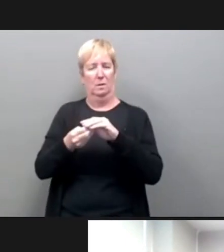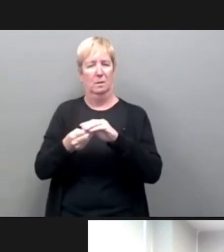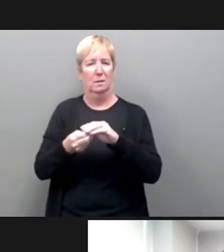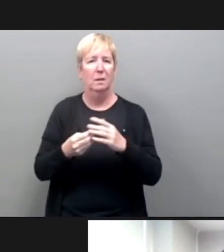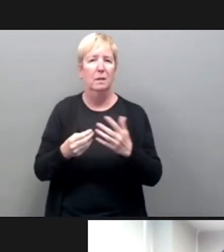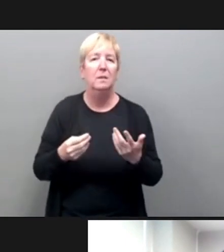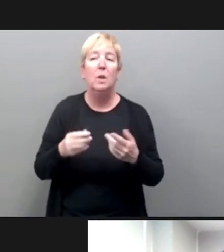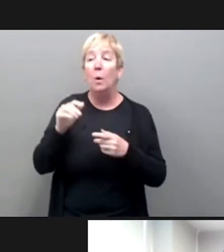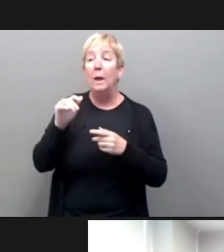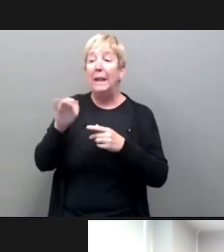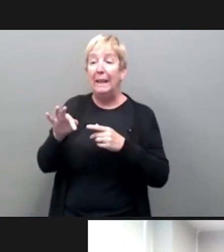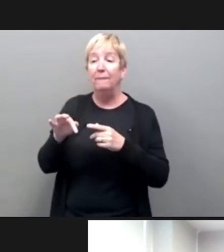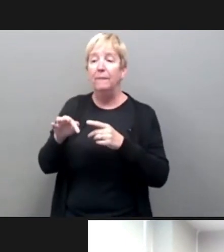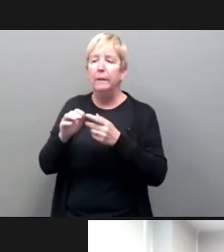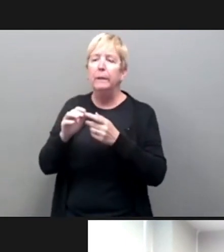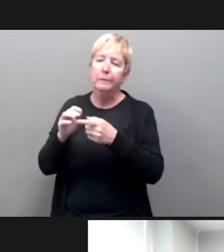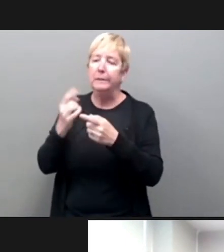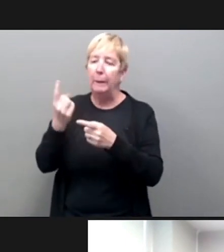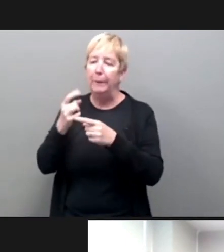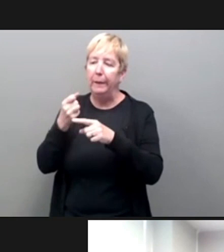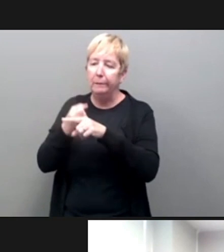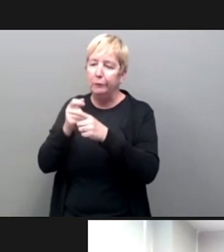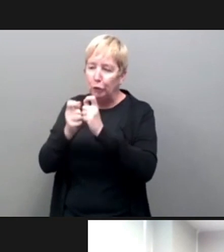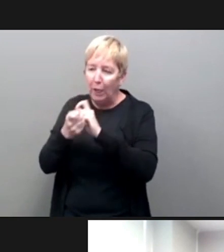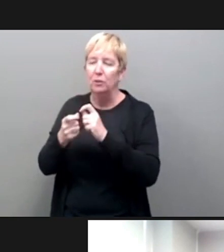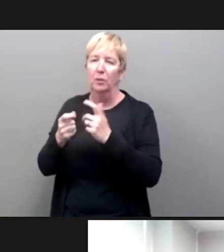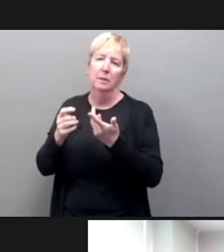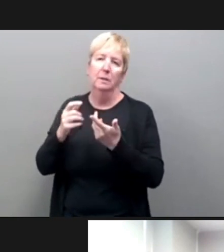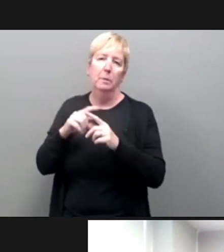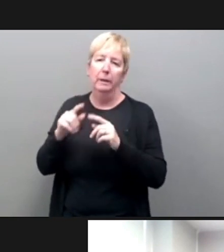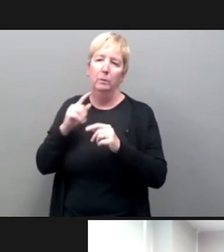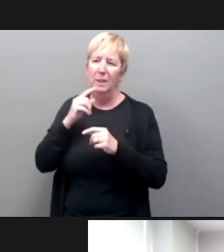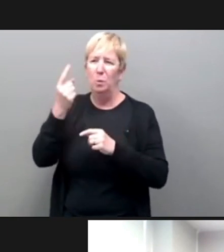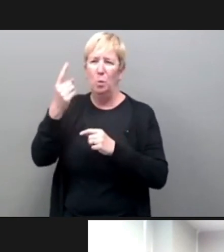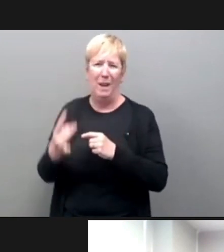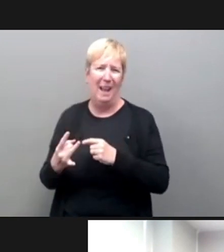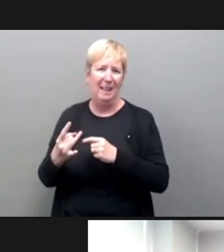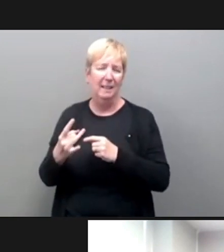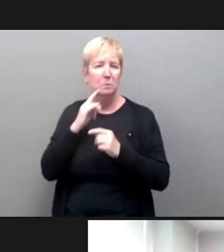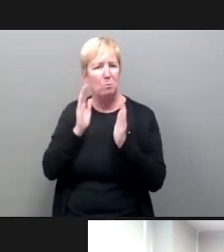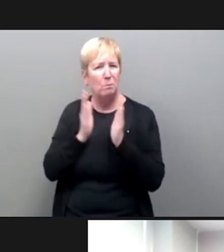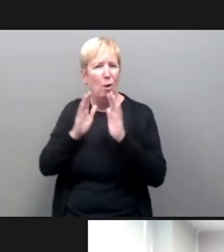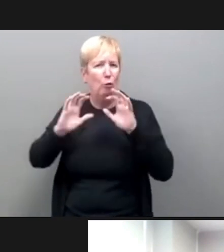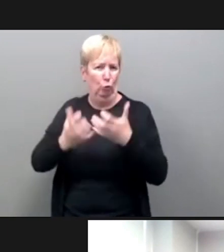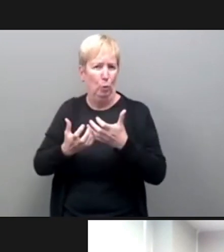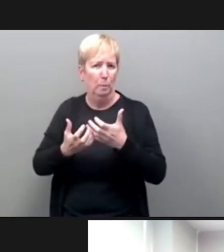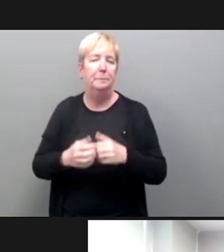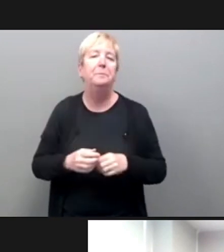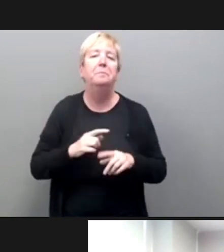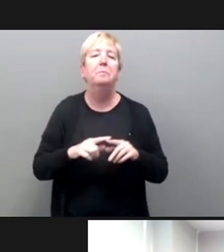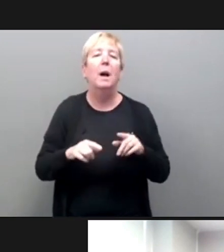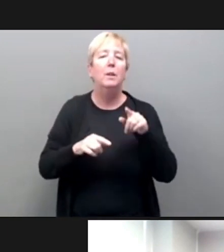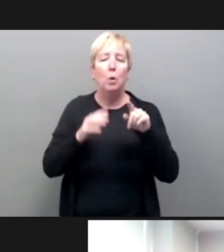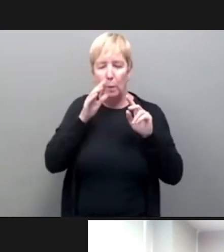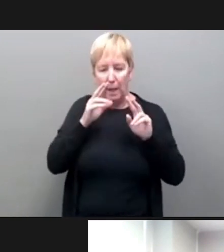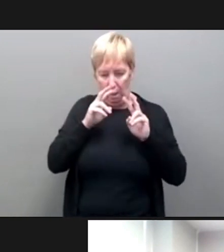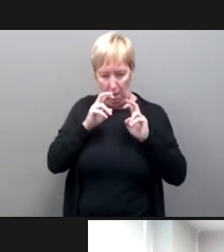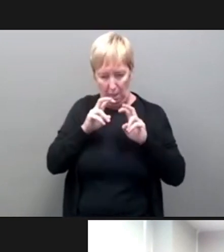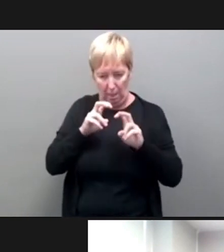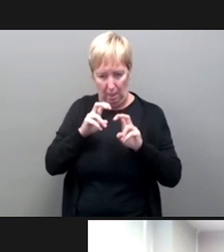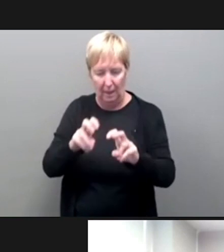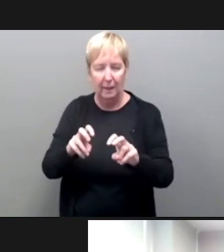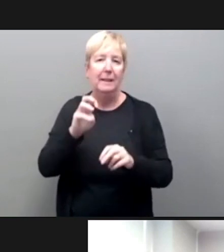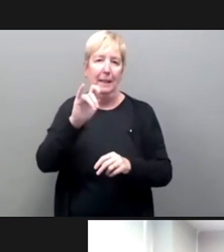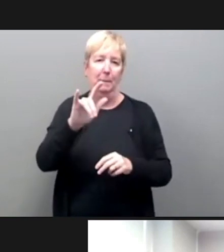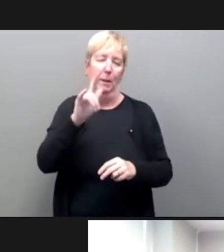happens there, you'll see in numbers, but its overall effect would be blunted a little bit. But I'm sure you'll find reading the email